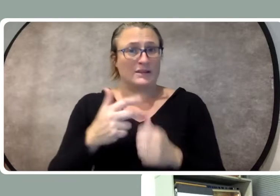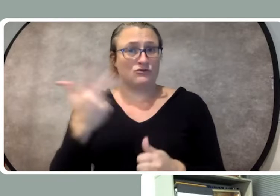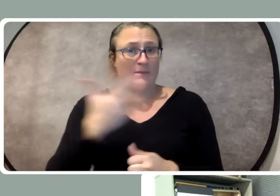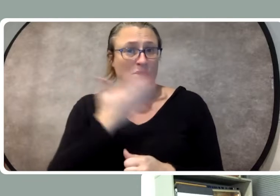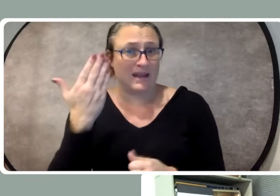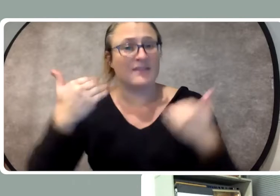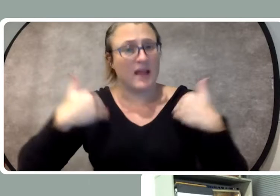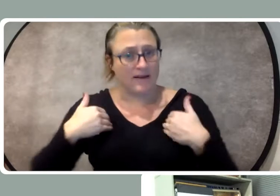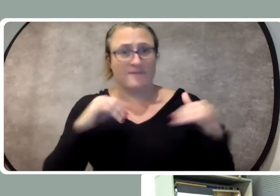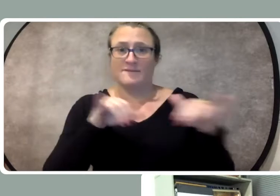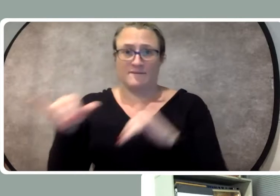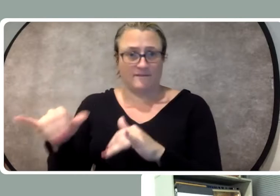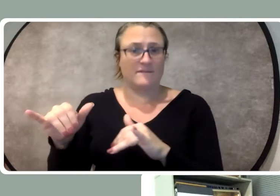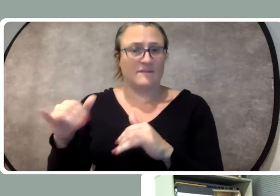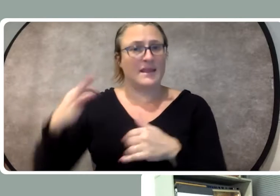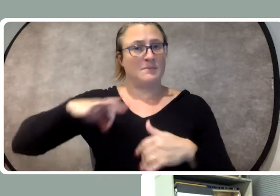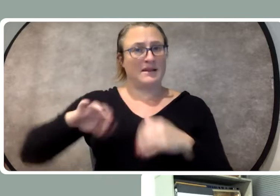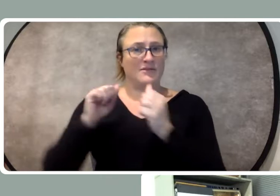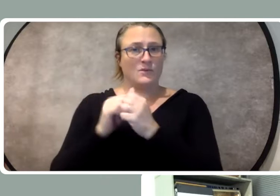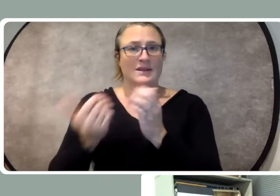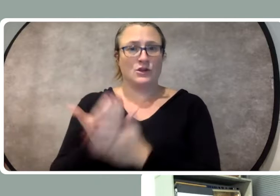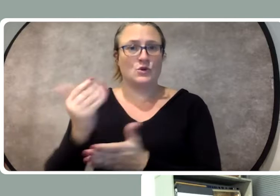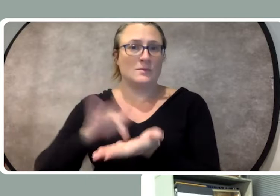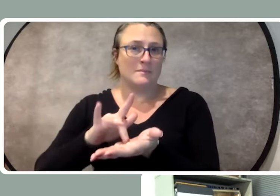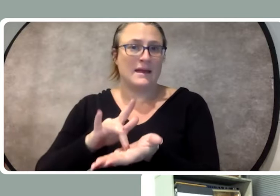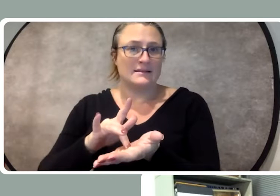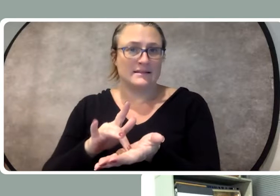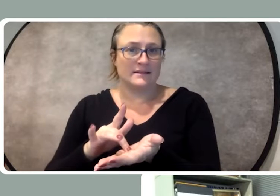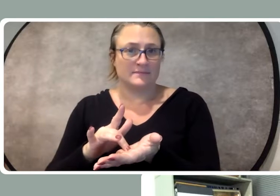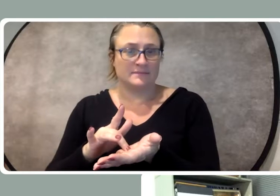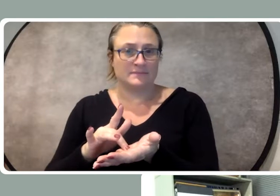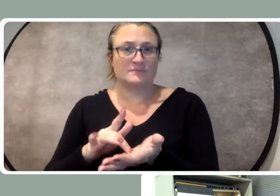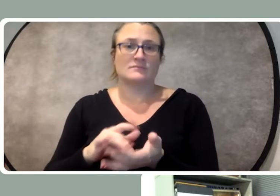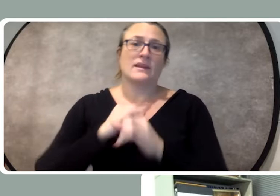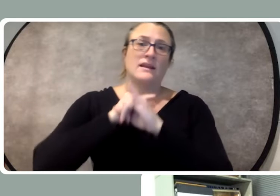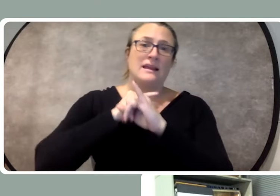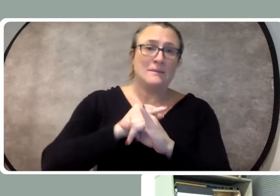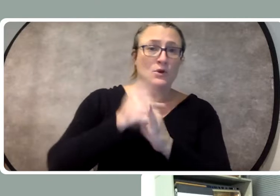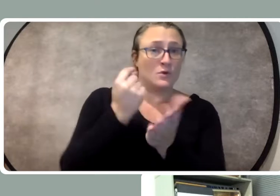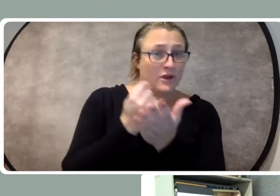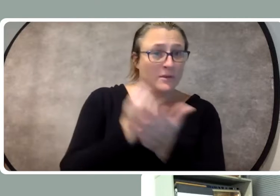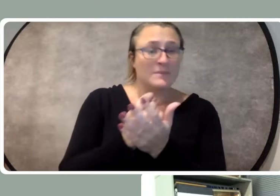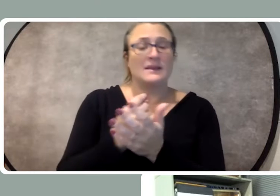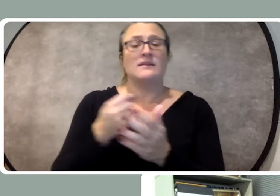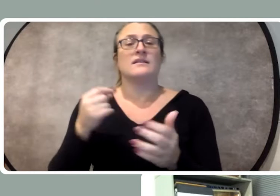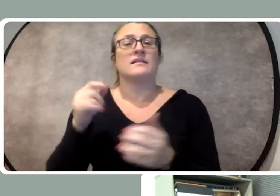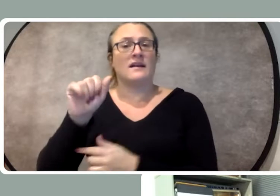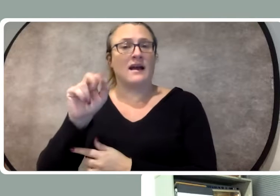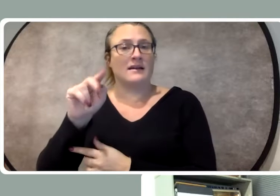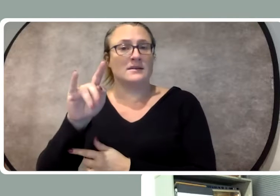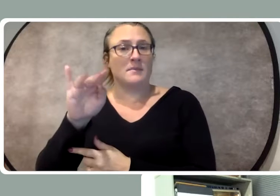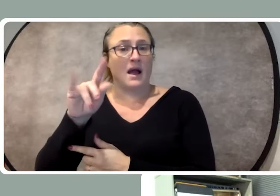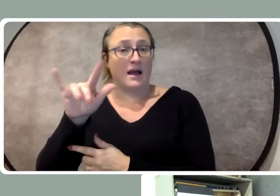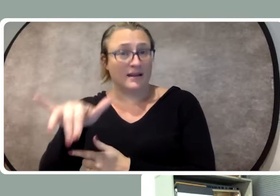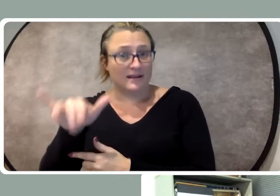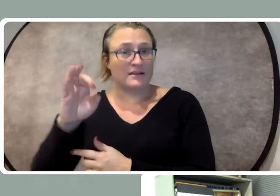also benefit from this newer medication. So immune therapies and antibody drug conjugates have really, changed